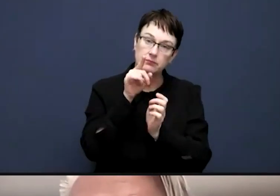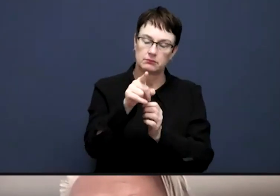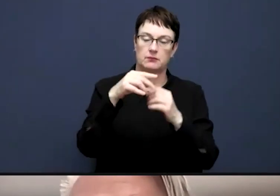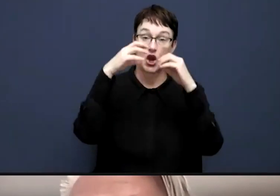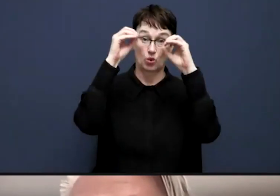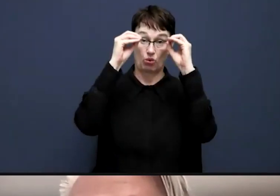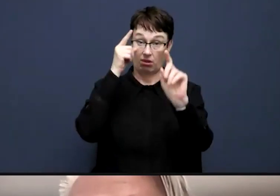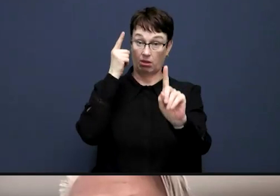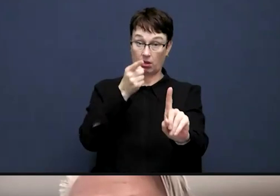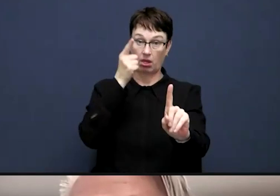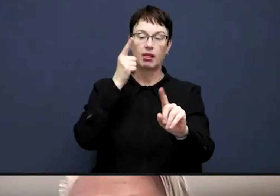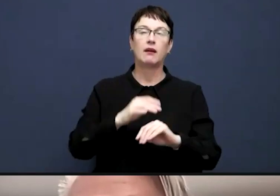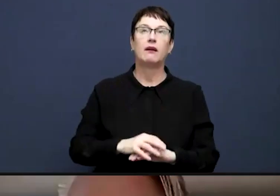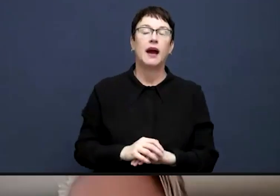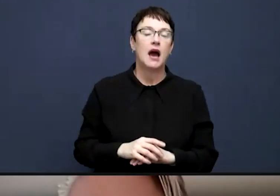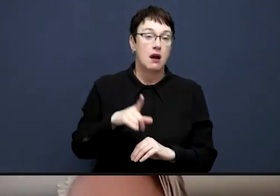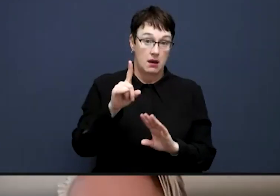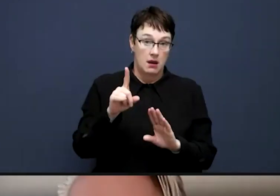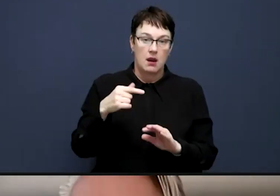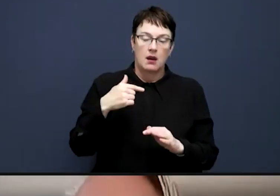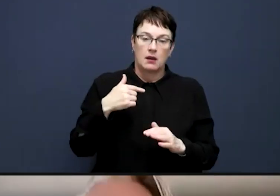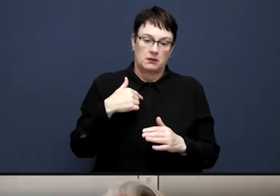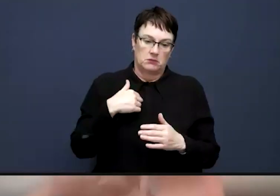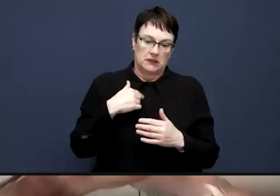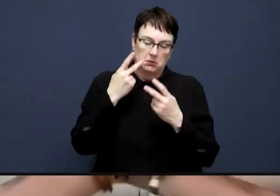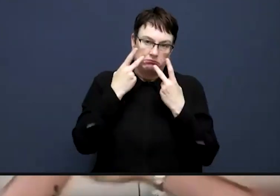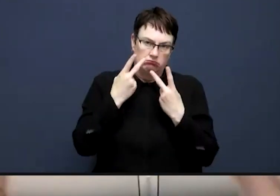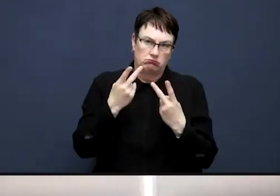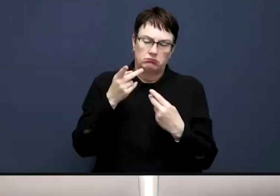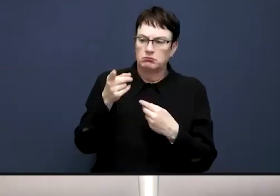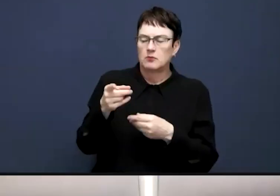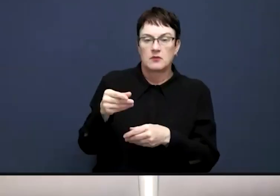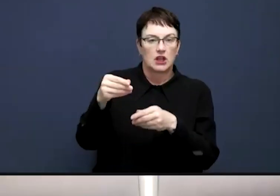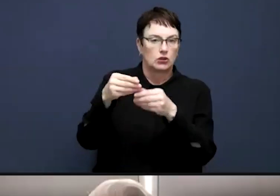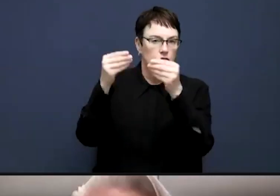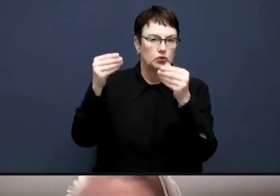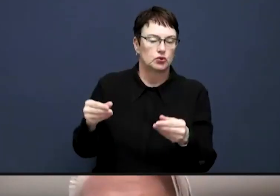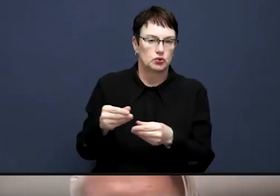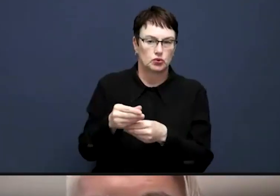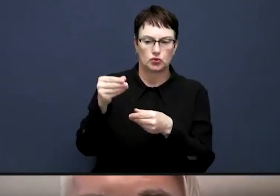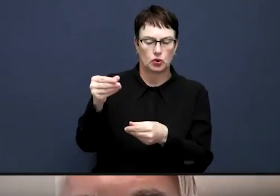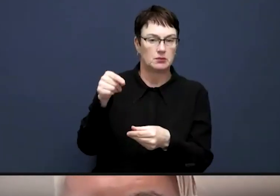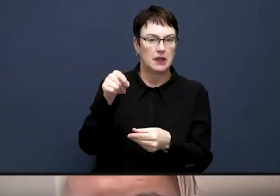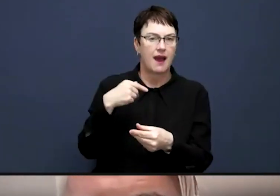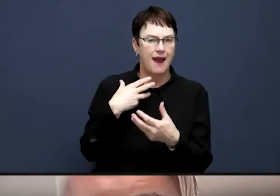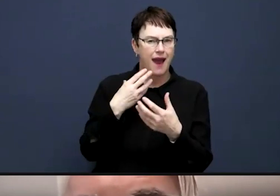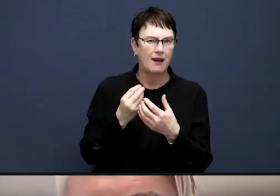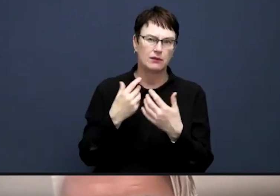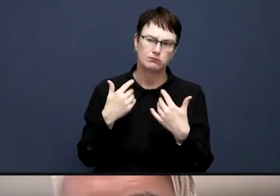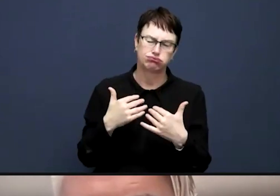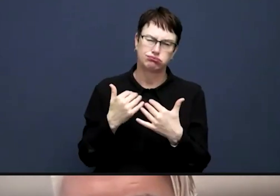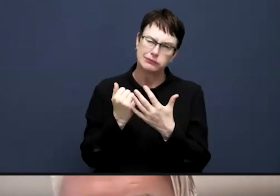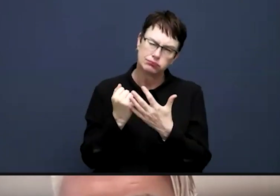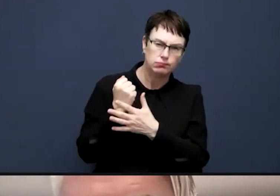document accessibility, when you see, in fact, we have a special case for the moment that's really like a primary needs.